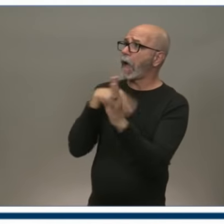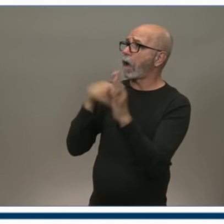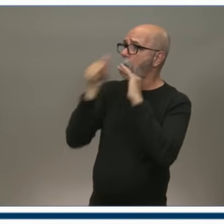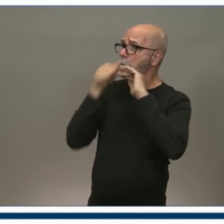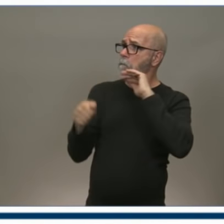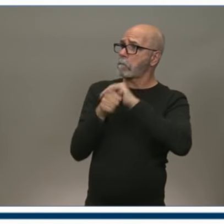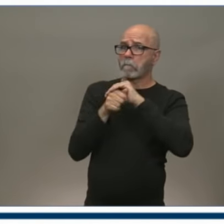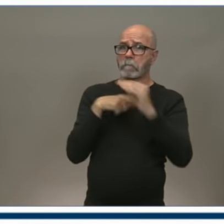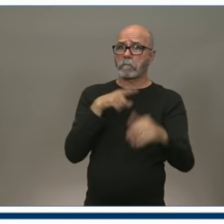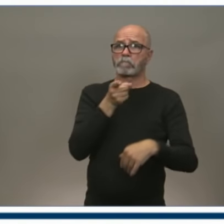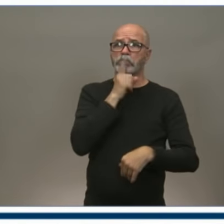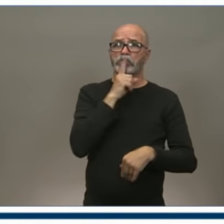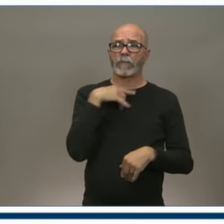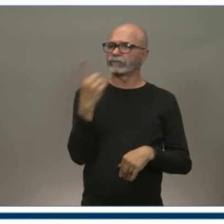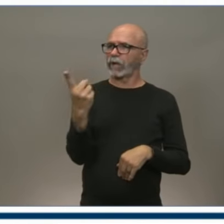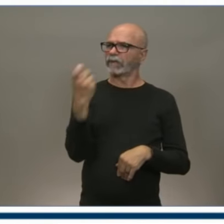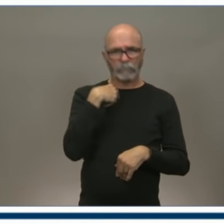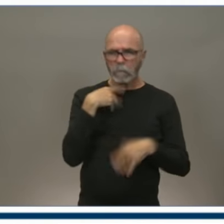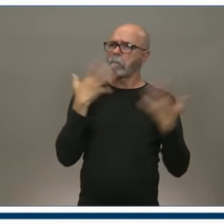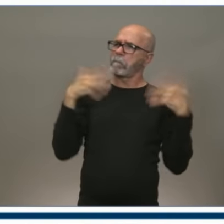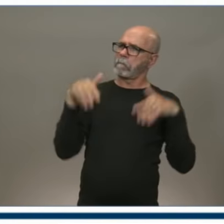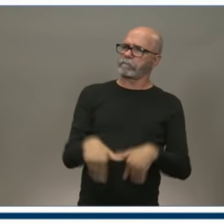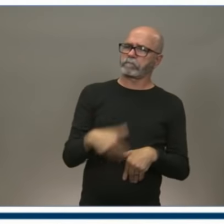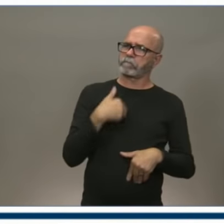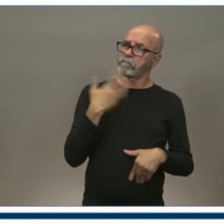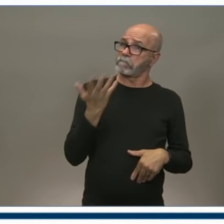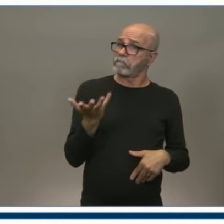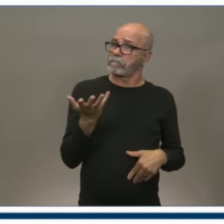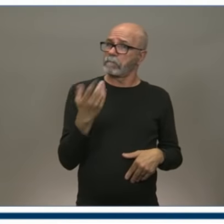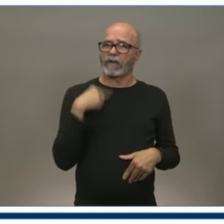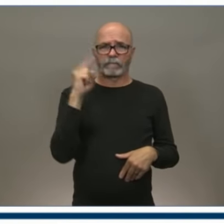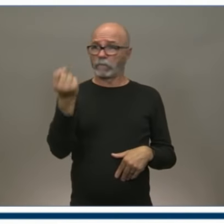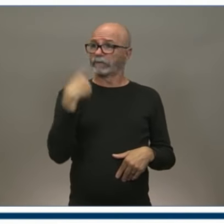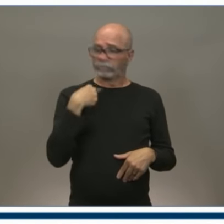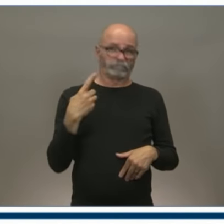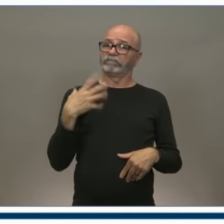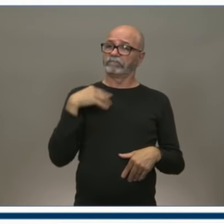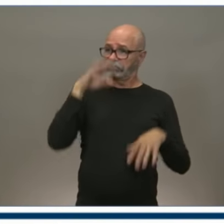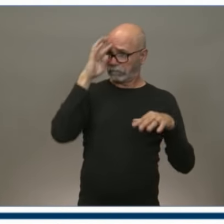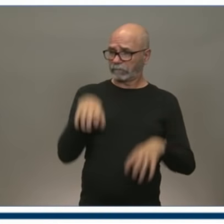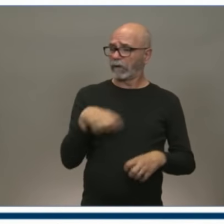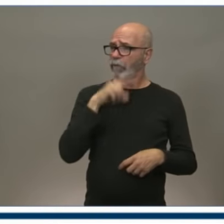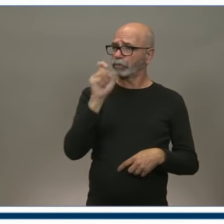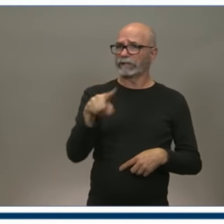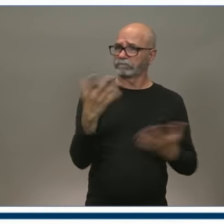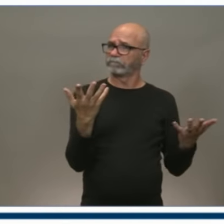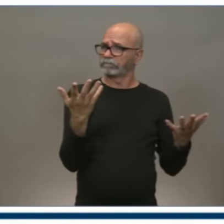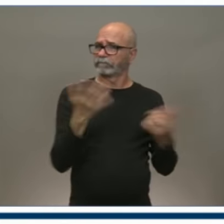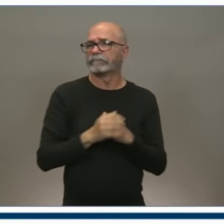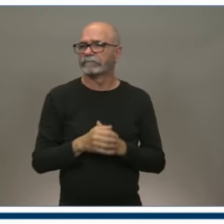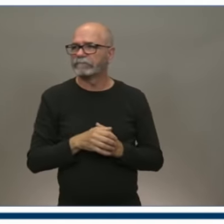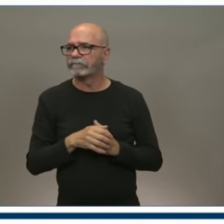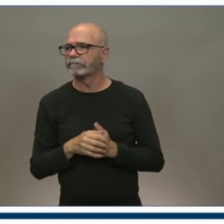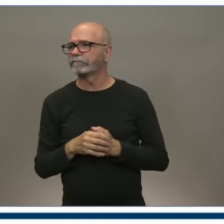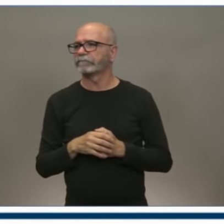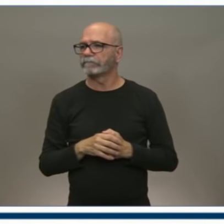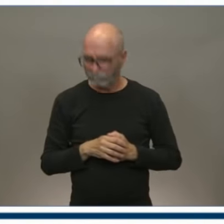Next question will go to Elizabeth McSheffrey with Global. Just on the subject of proroguing the